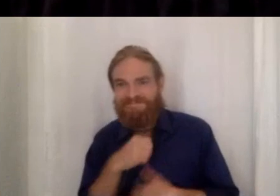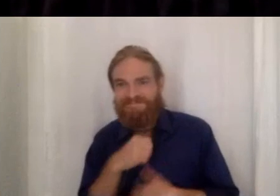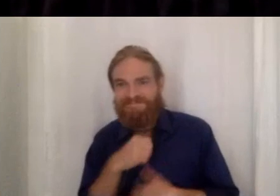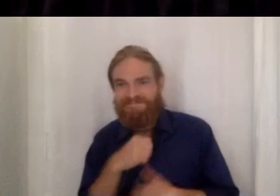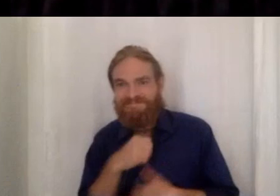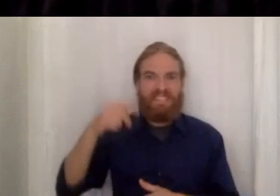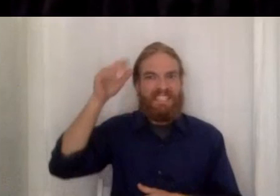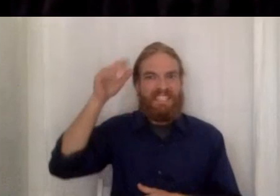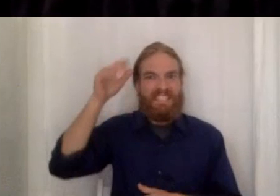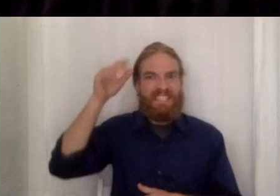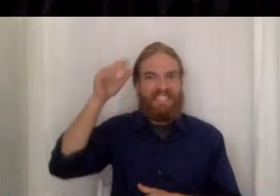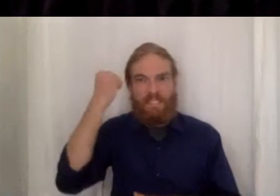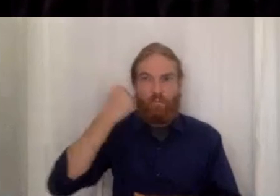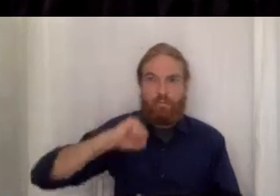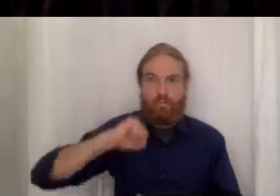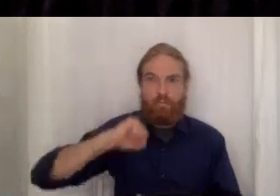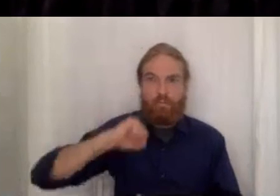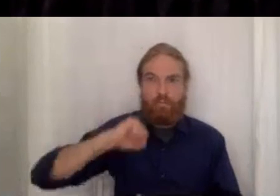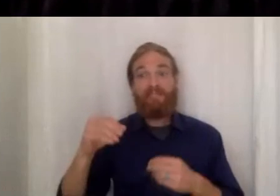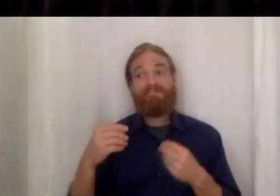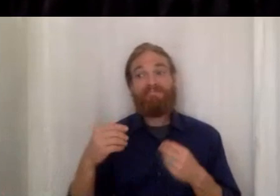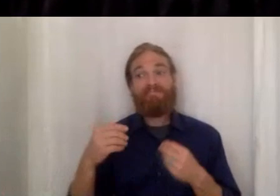We've got an incredible team here.